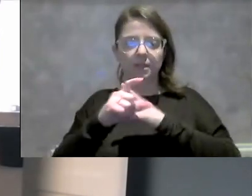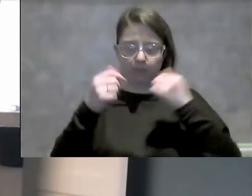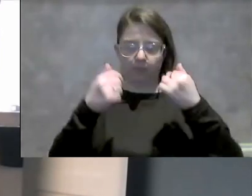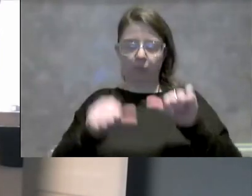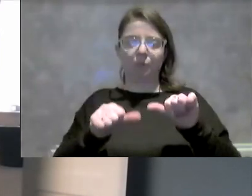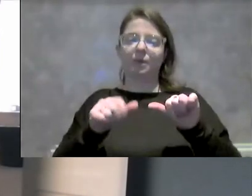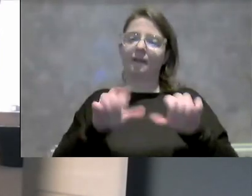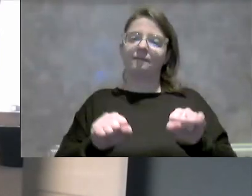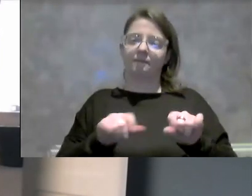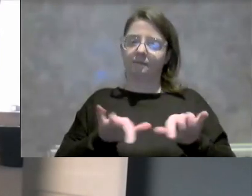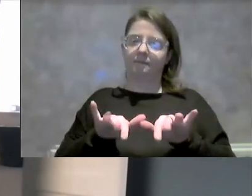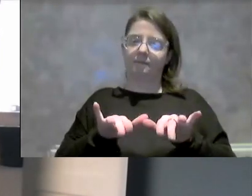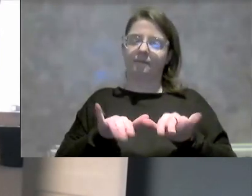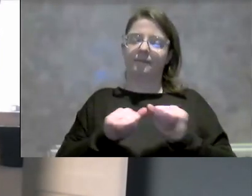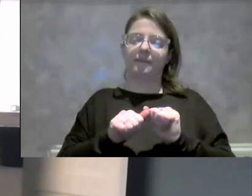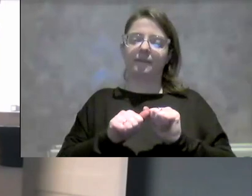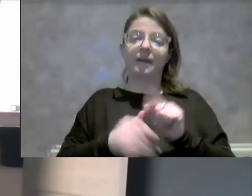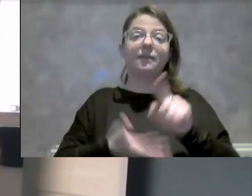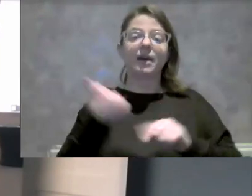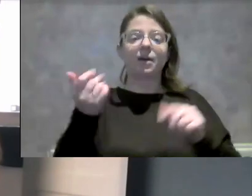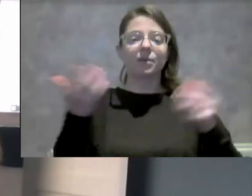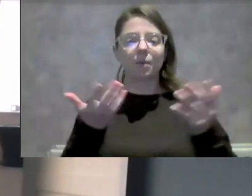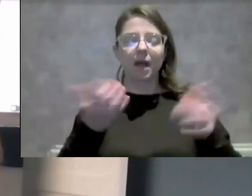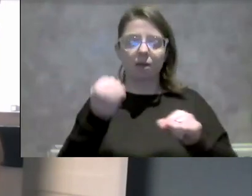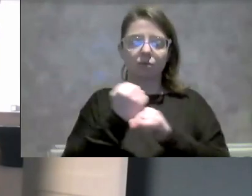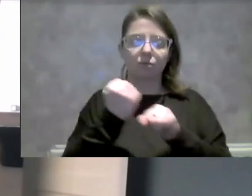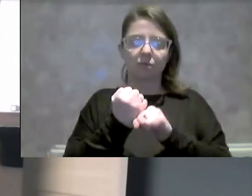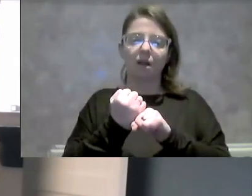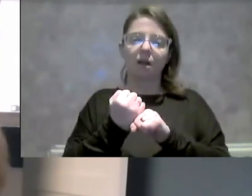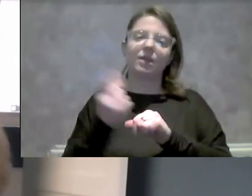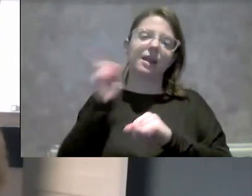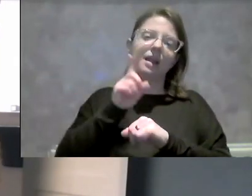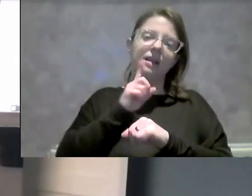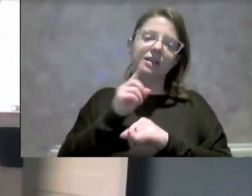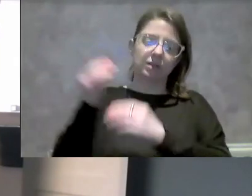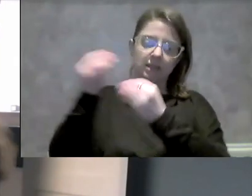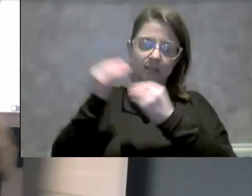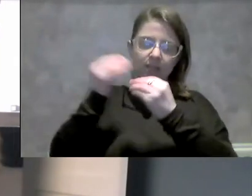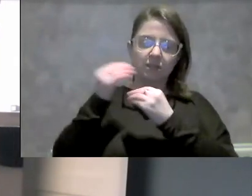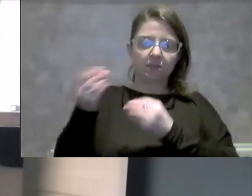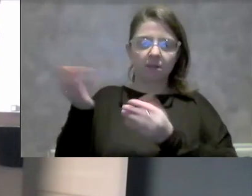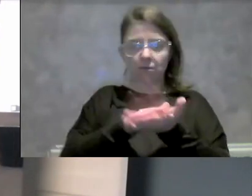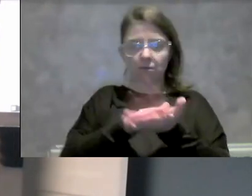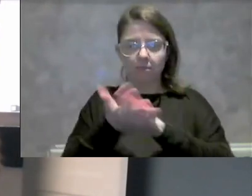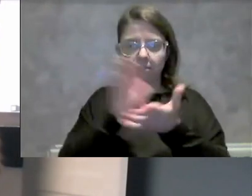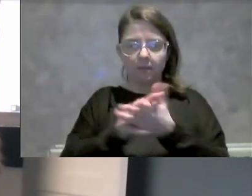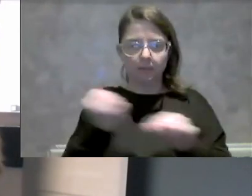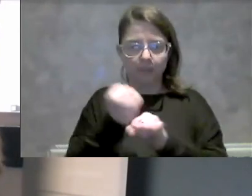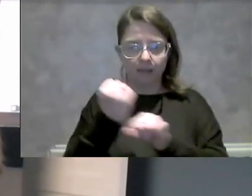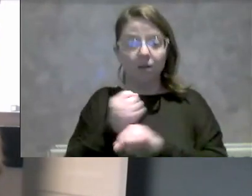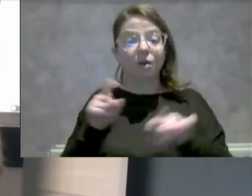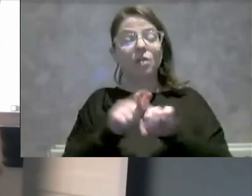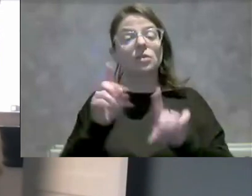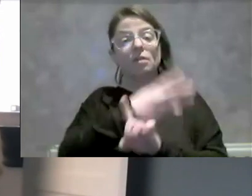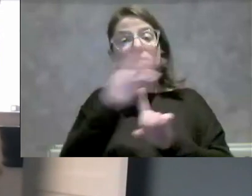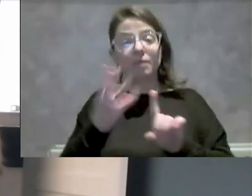now. I found it at the Gurdwara with the aunties who are teaching me how to make round roti, and with fellow queer and